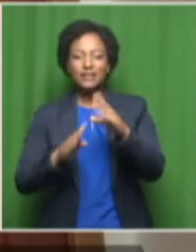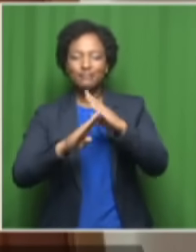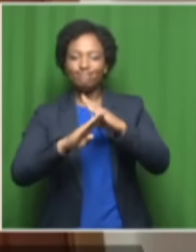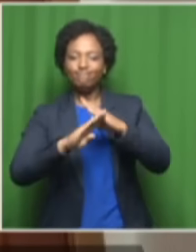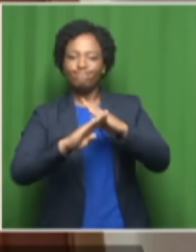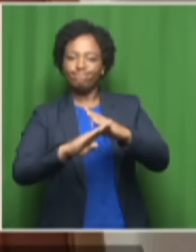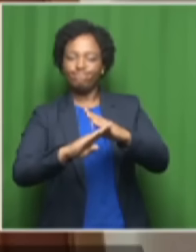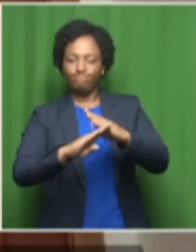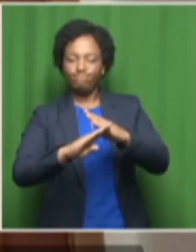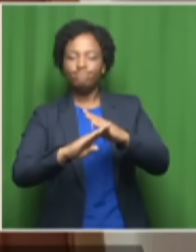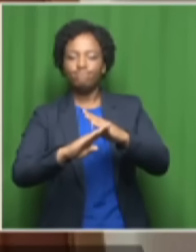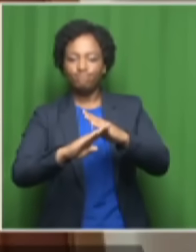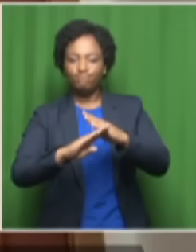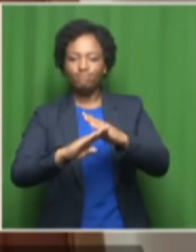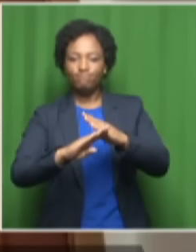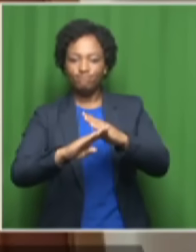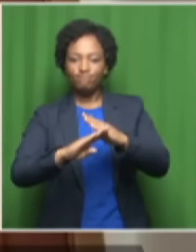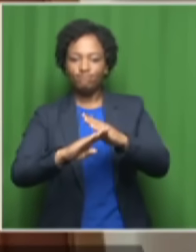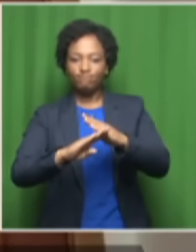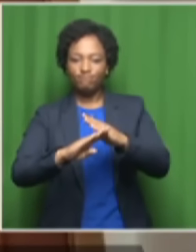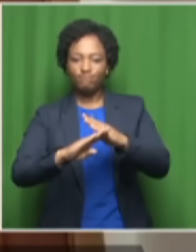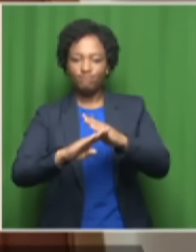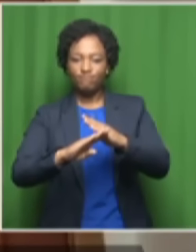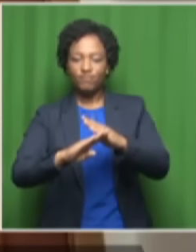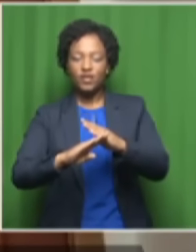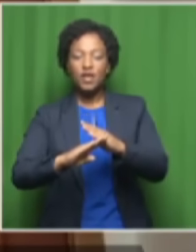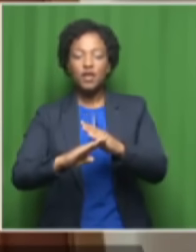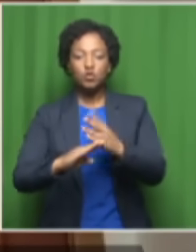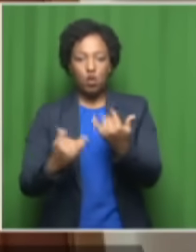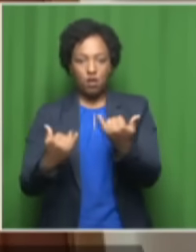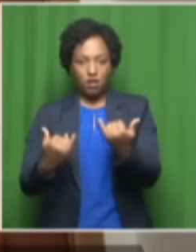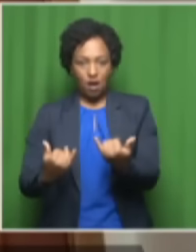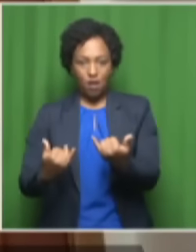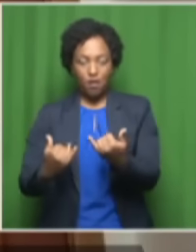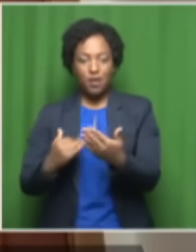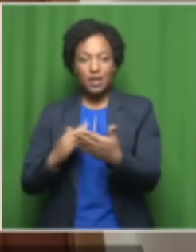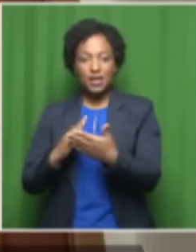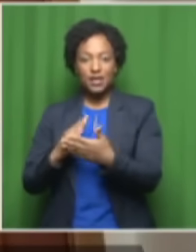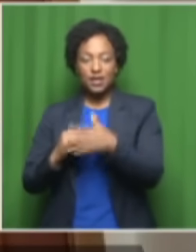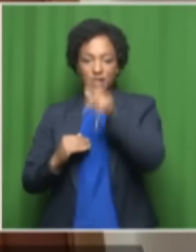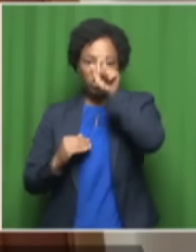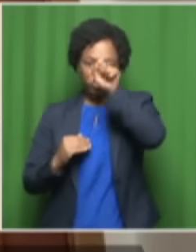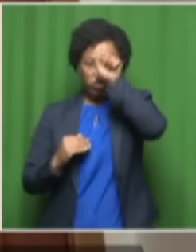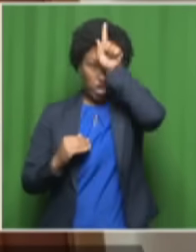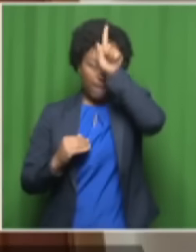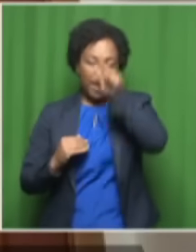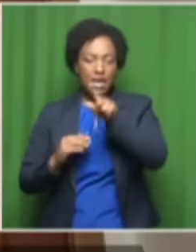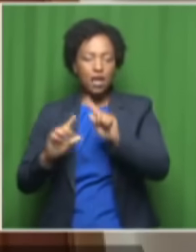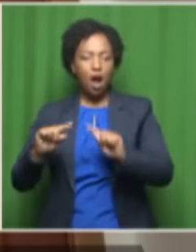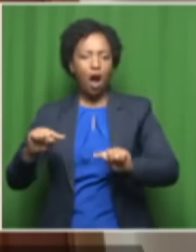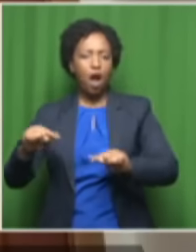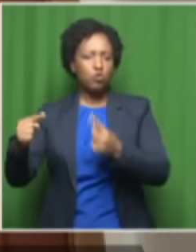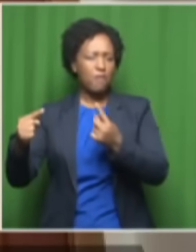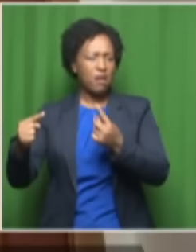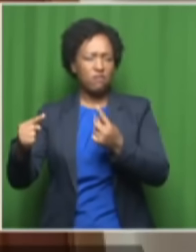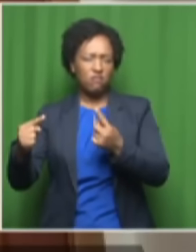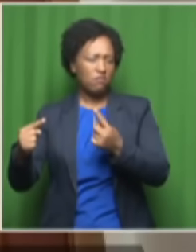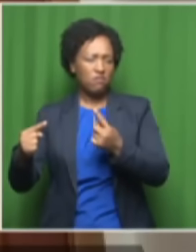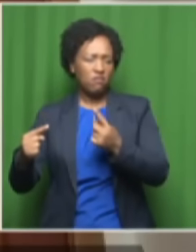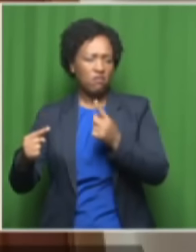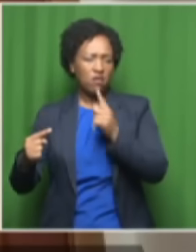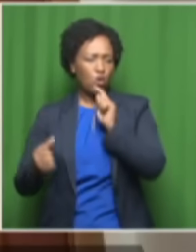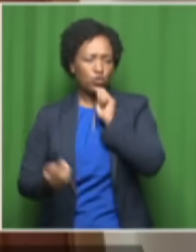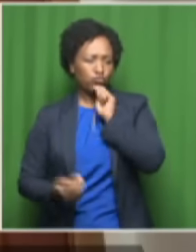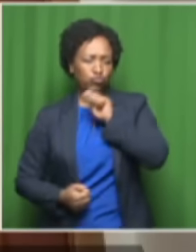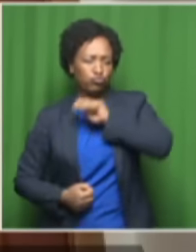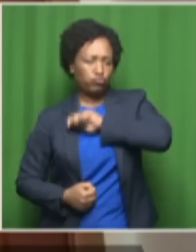where I think that there's a great deal of disingenuity in the German argument, is that yes, the Genocide